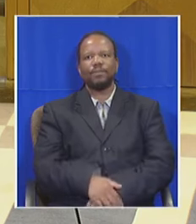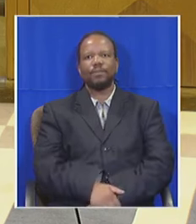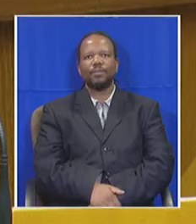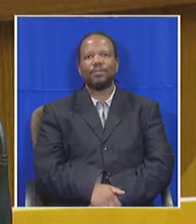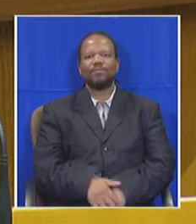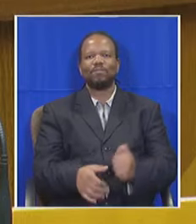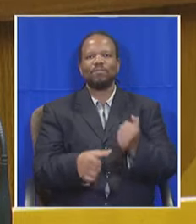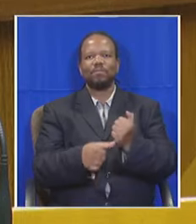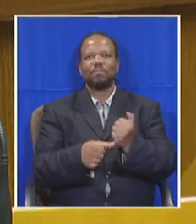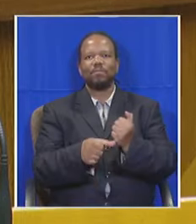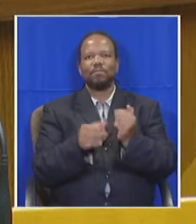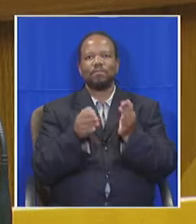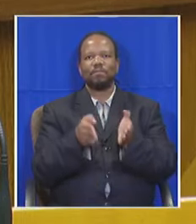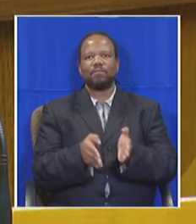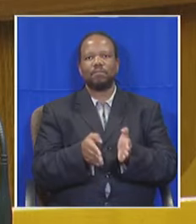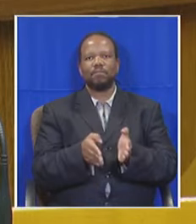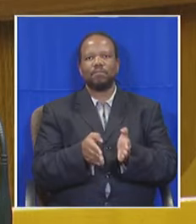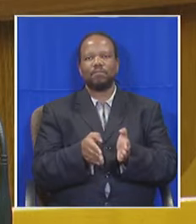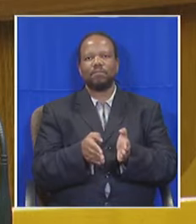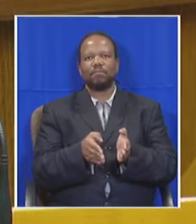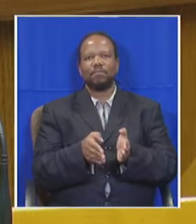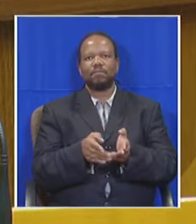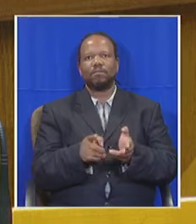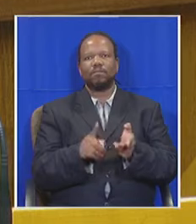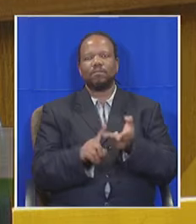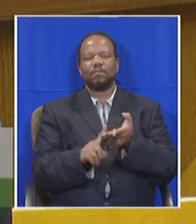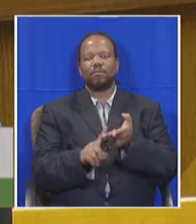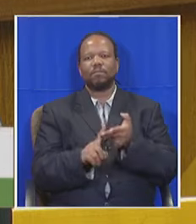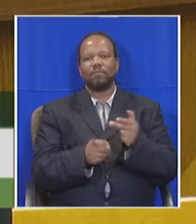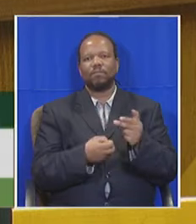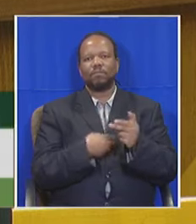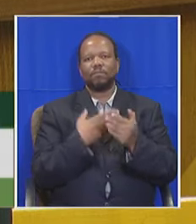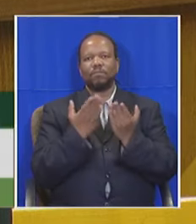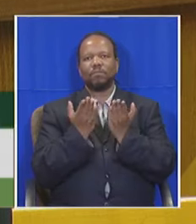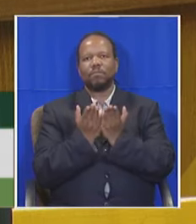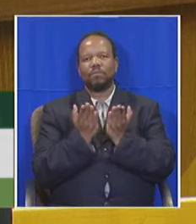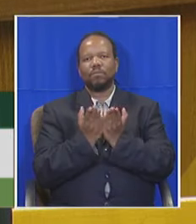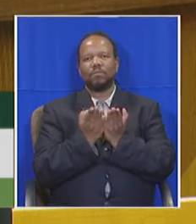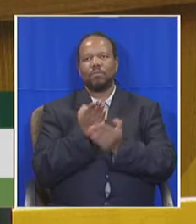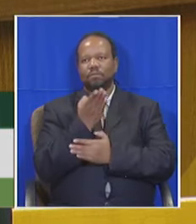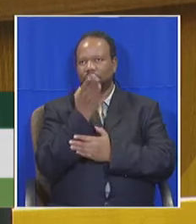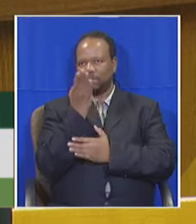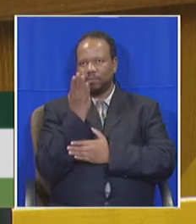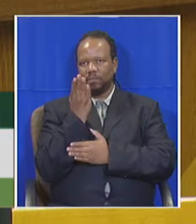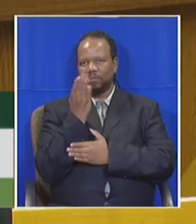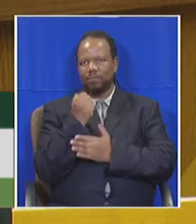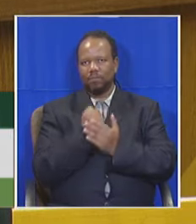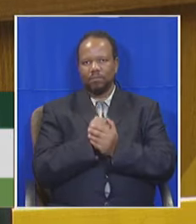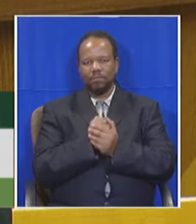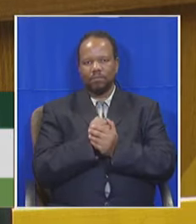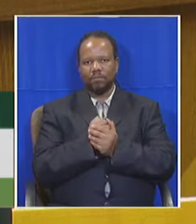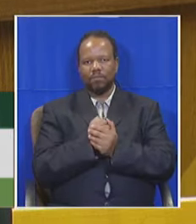Deputy Speaker, our young students and youth at the gallery,